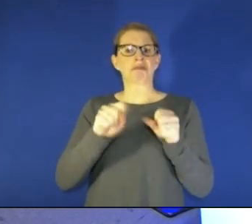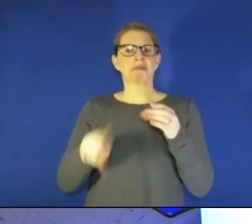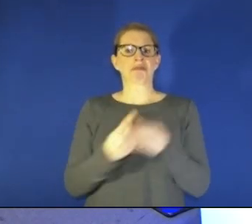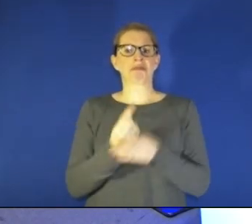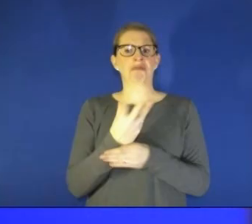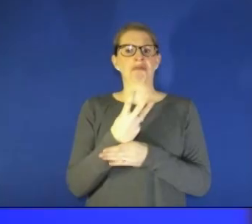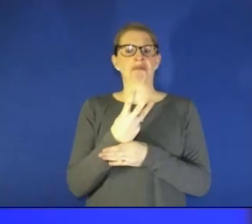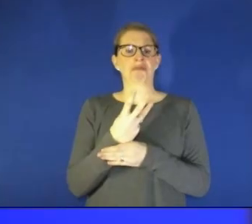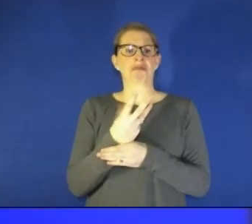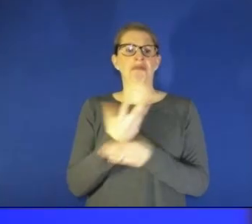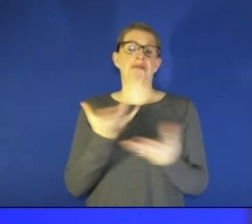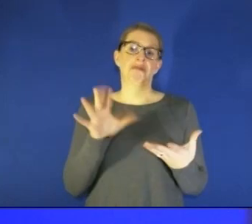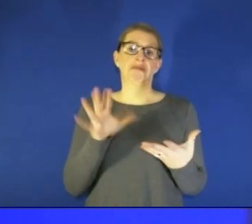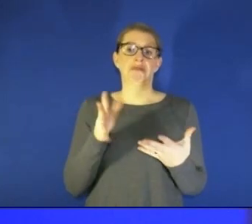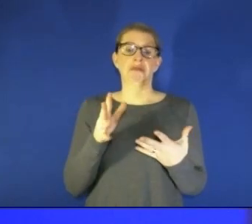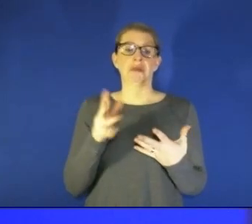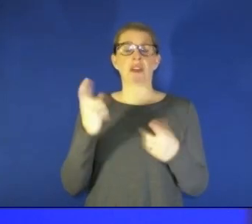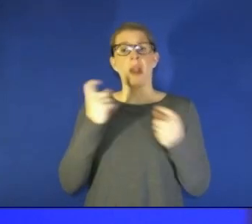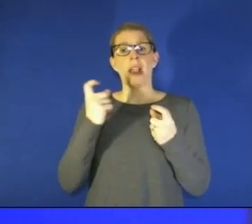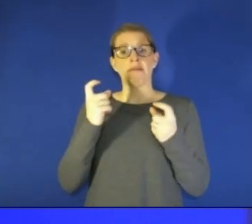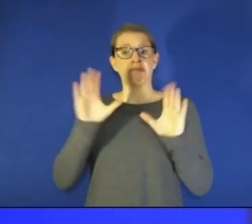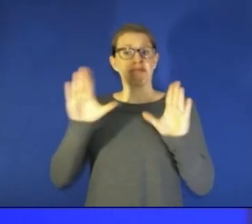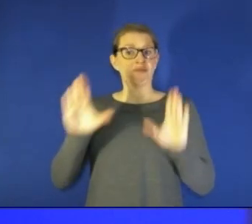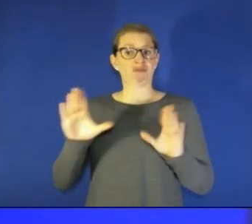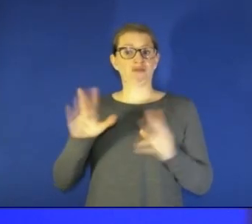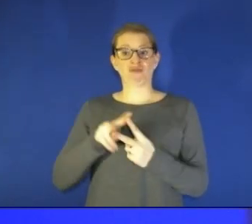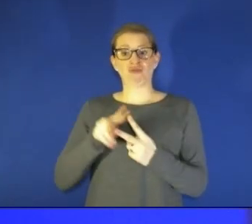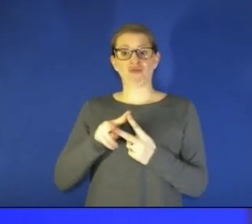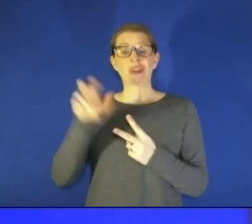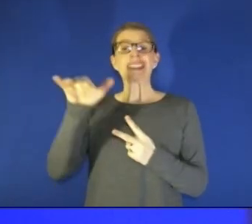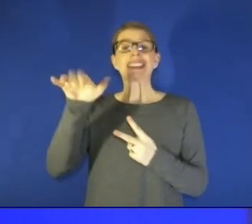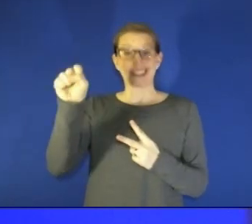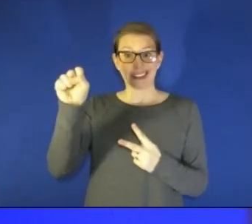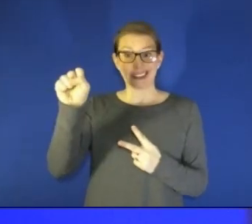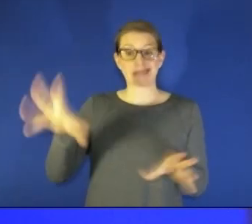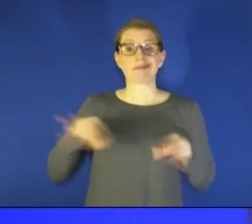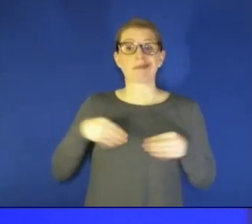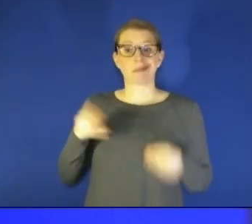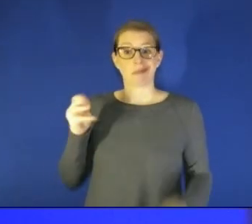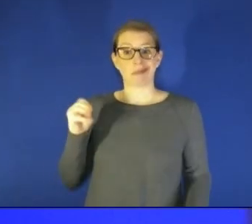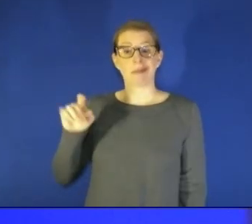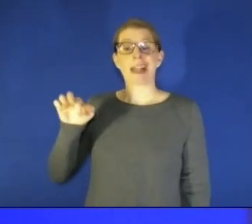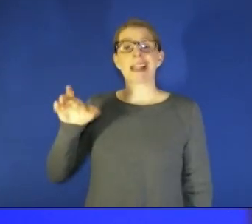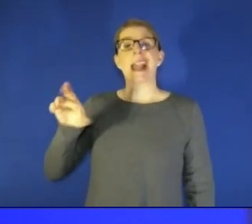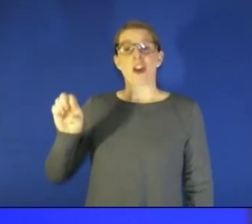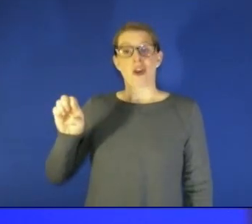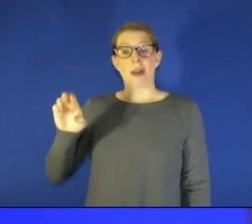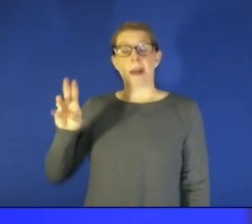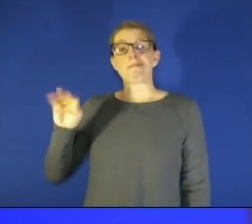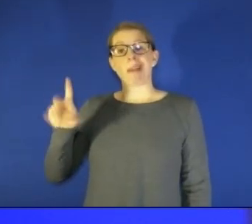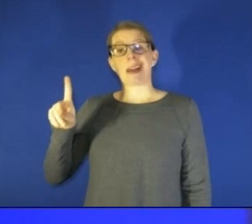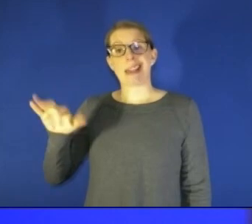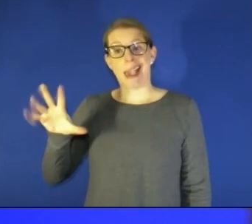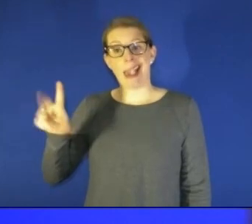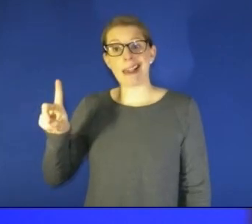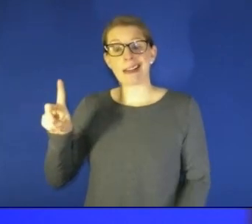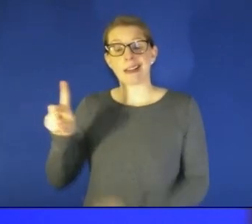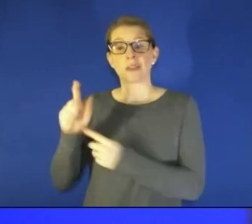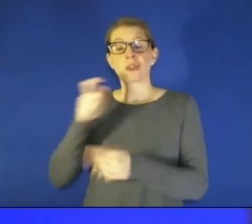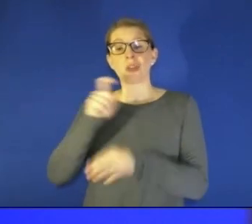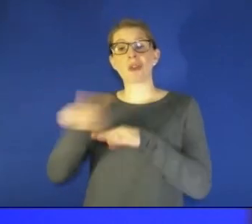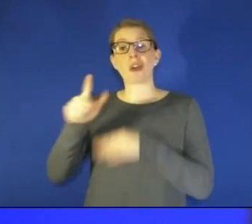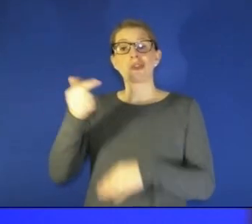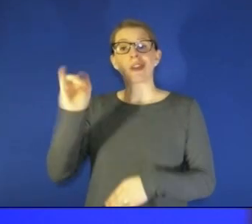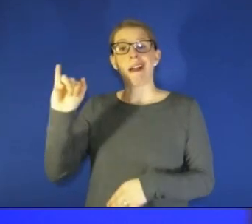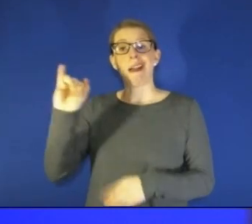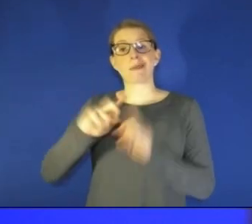lines. Great question. So, yes, we accept Medicare, Medicaid at the university. You can call the GI department and they would be happy to schedule